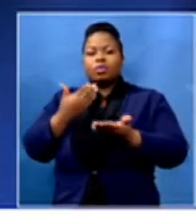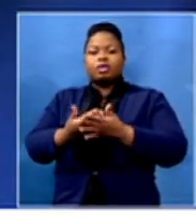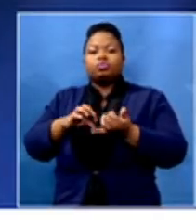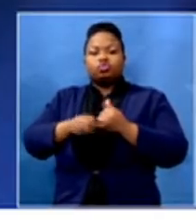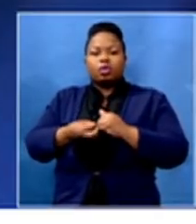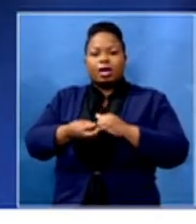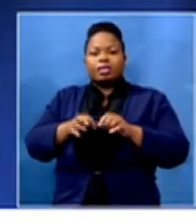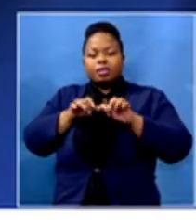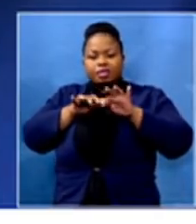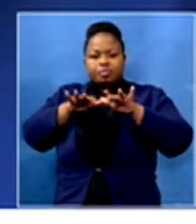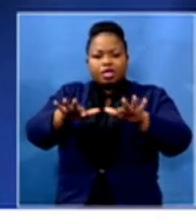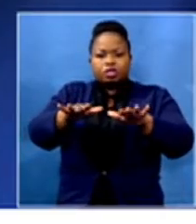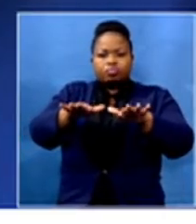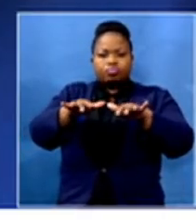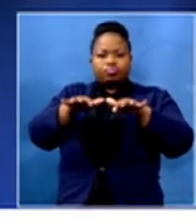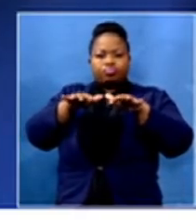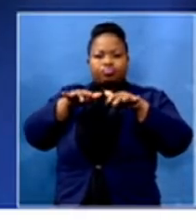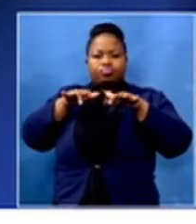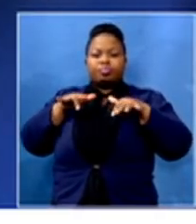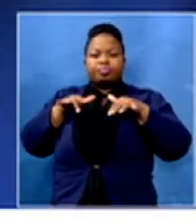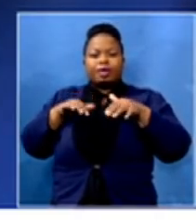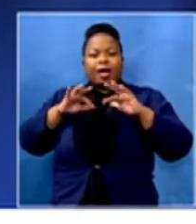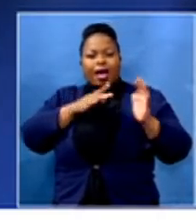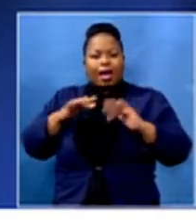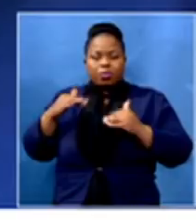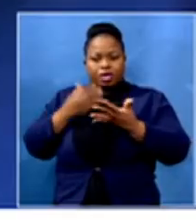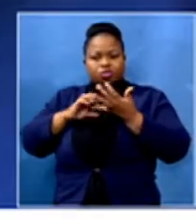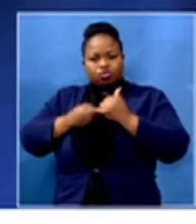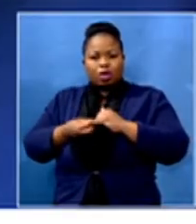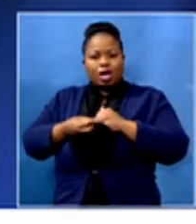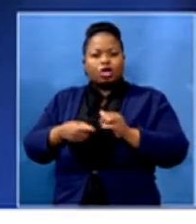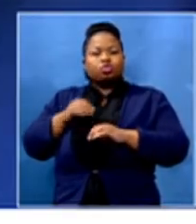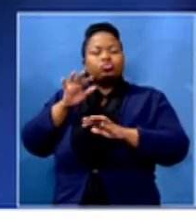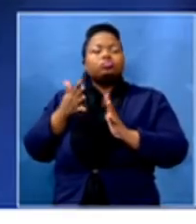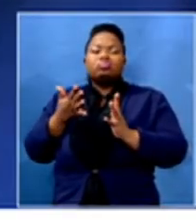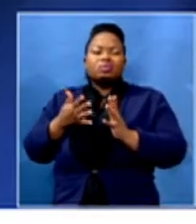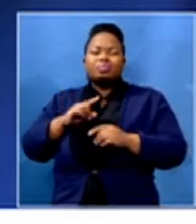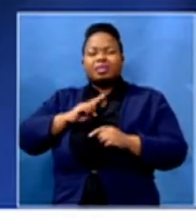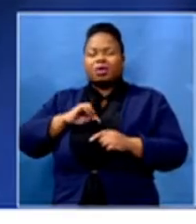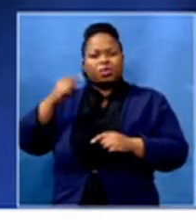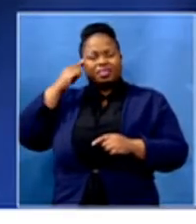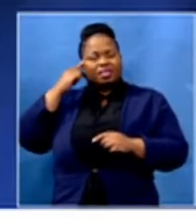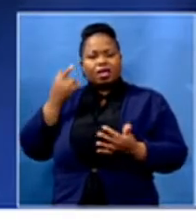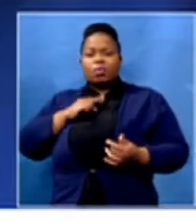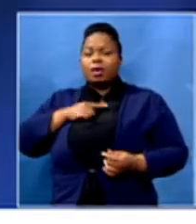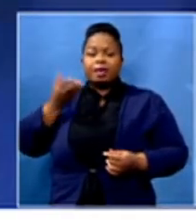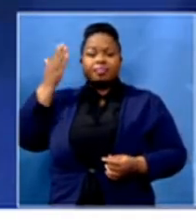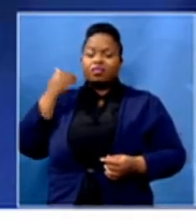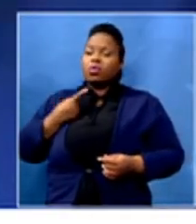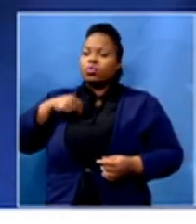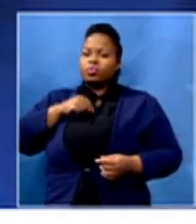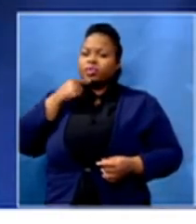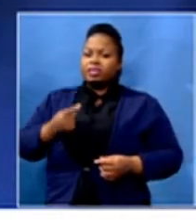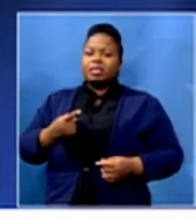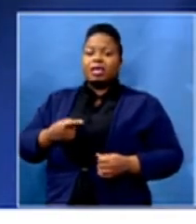the infection. And that's really the key of the message. I don't think from the beginning we did say we won't stop